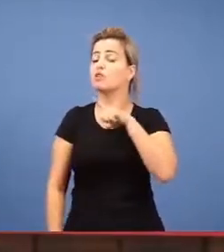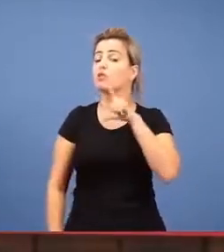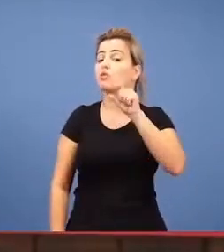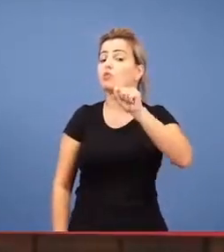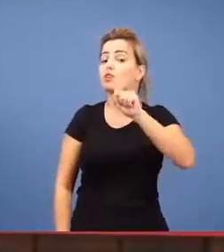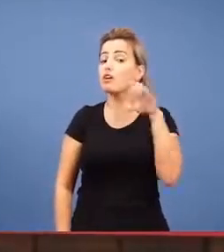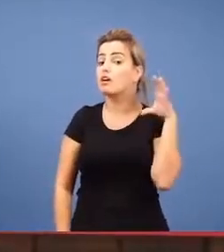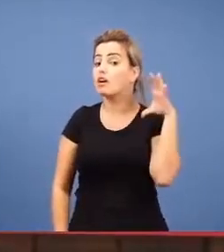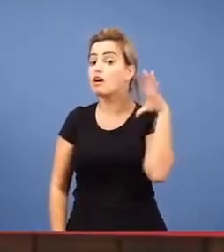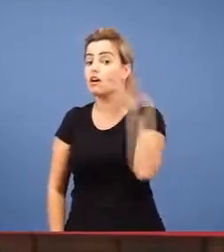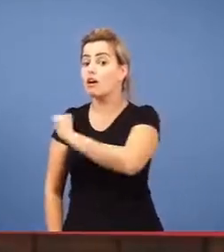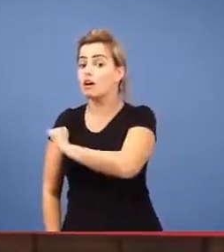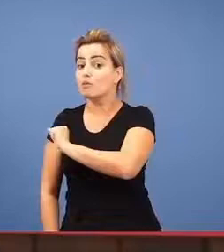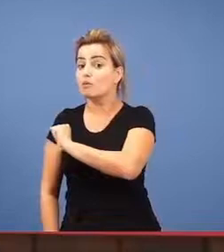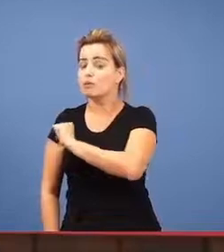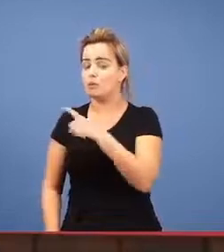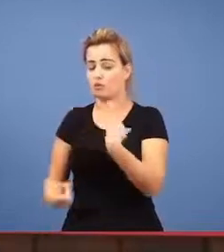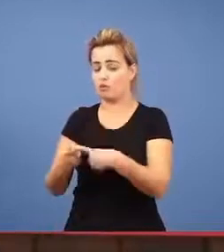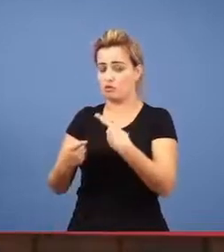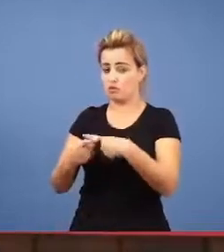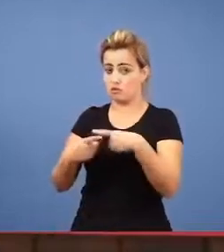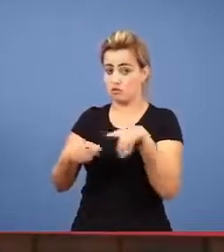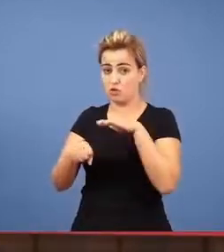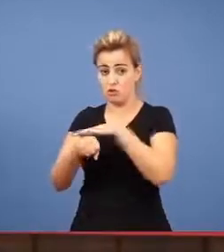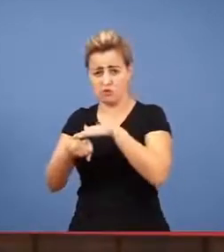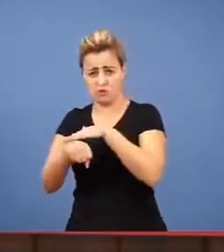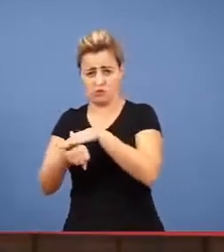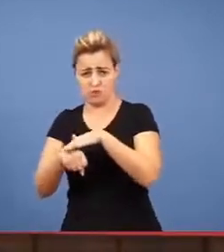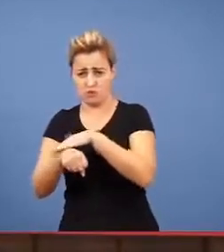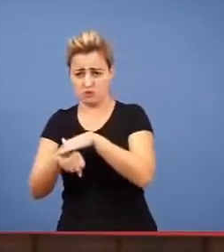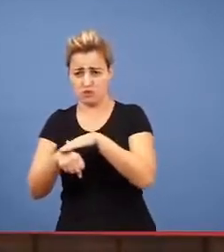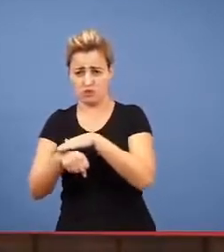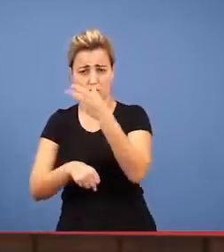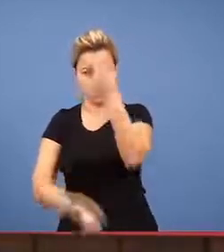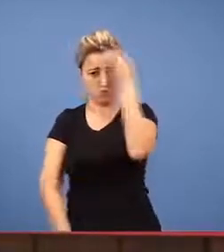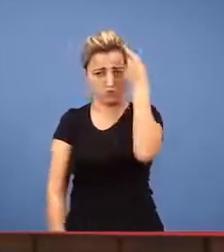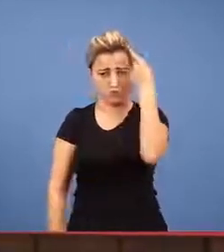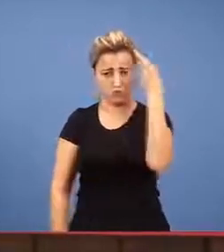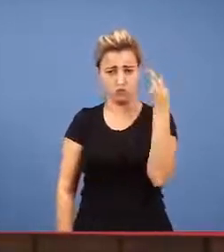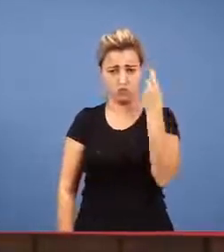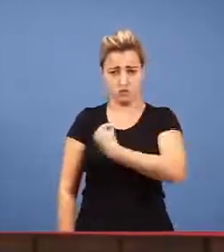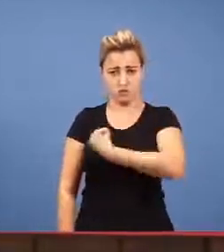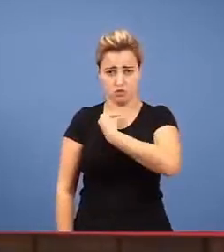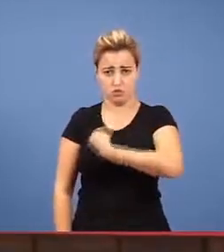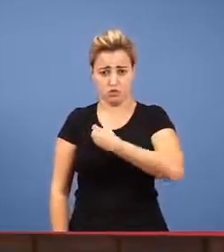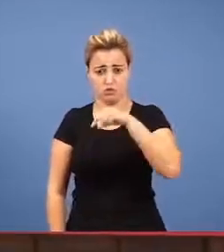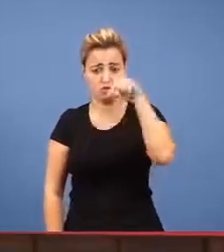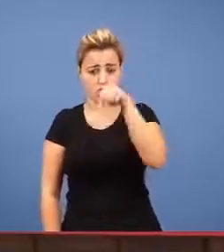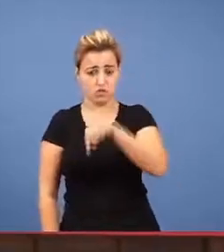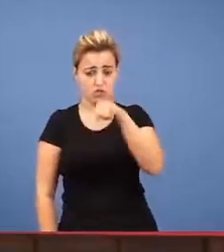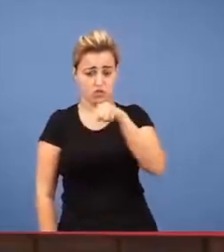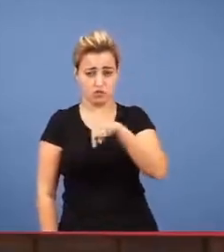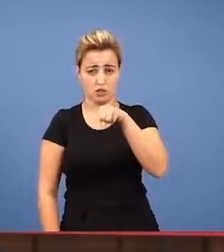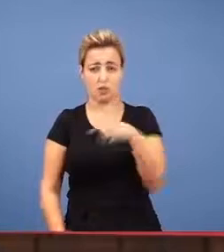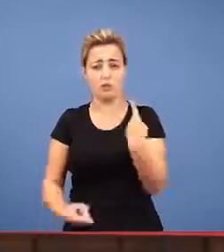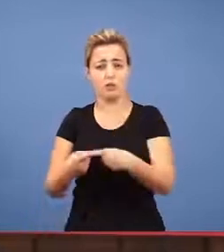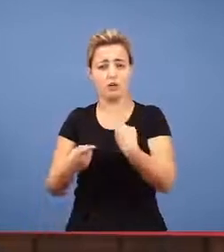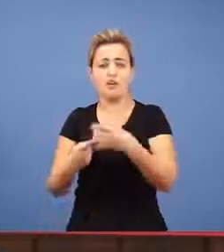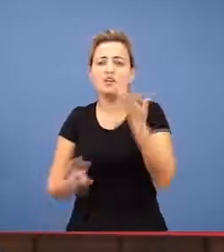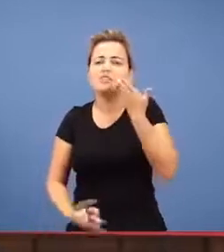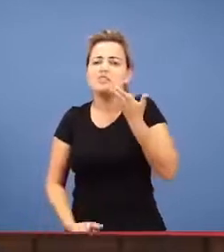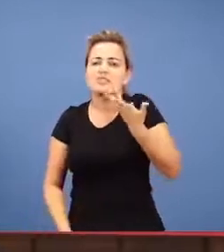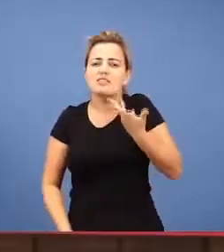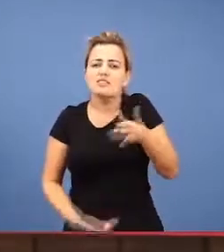to be reestablished immediately. And now we are having this conversation with the brethren here, far away from the